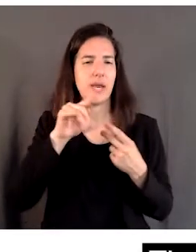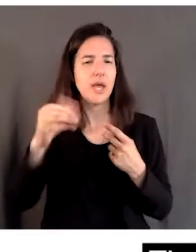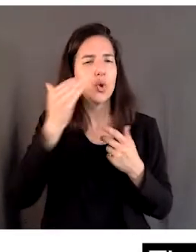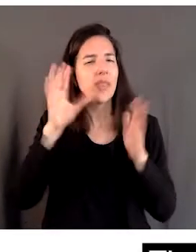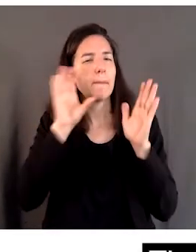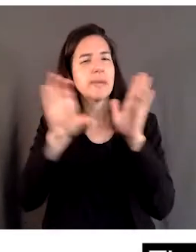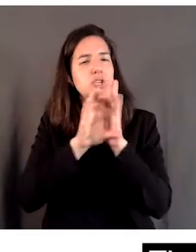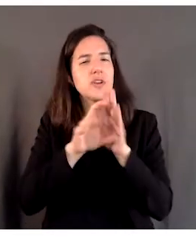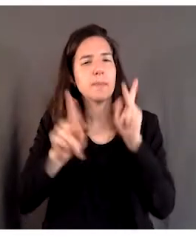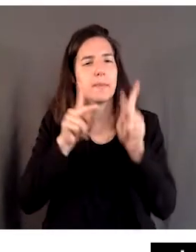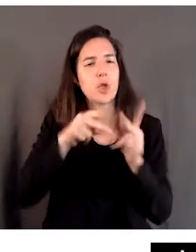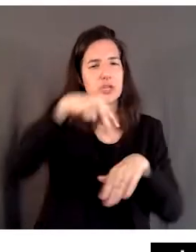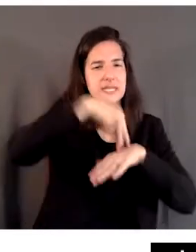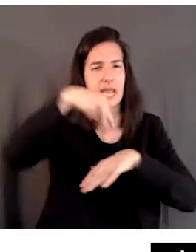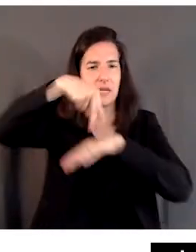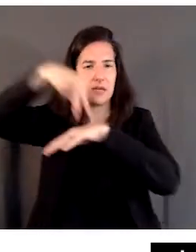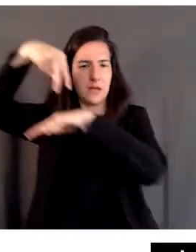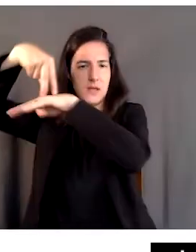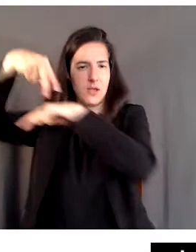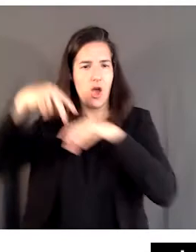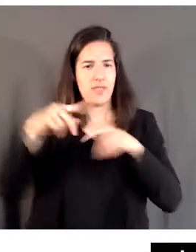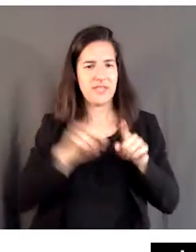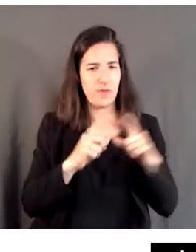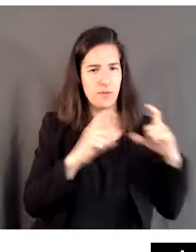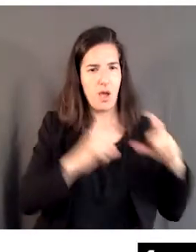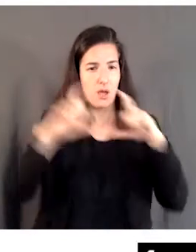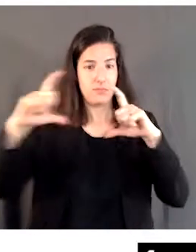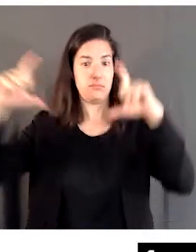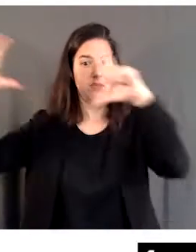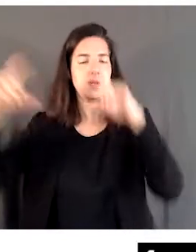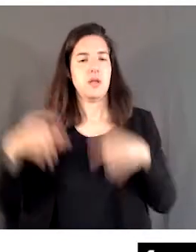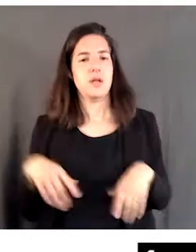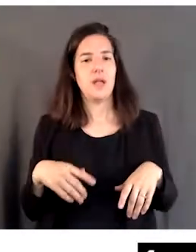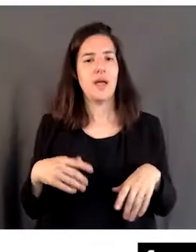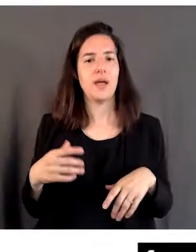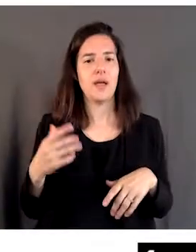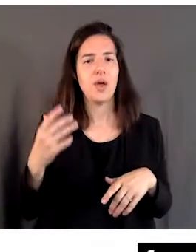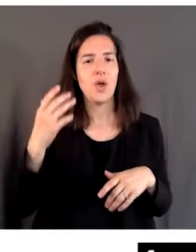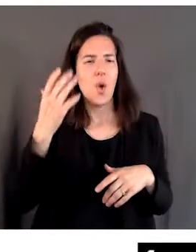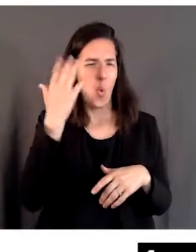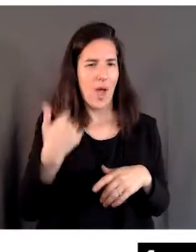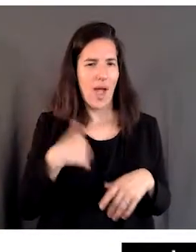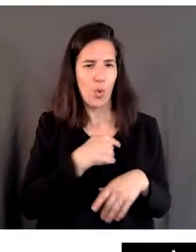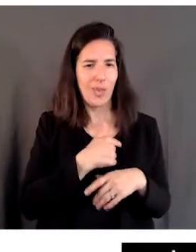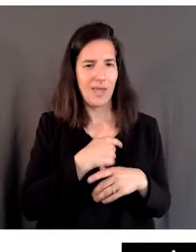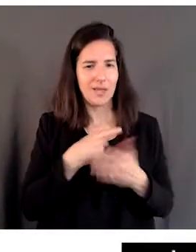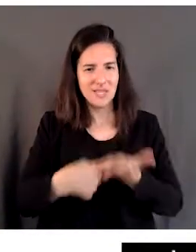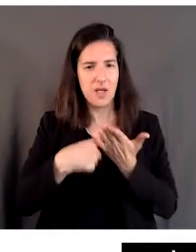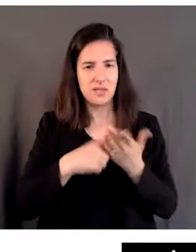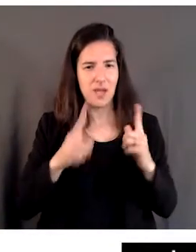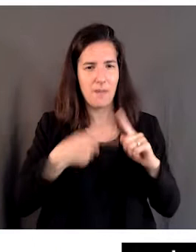where liberation. Why aren't we talking about getting rid of the fence? We're just talking about stacking crates. And so